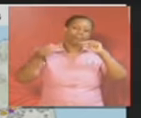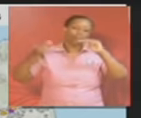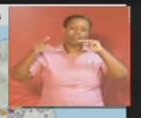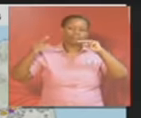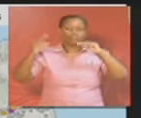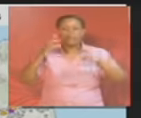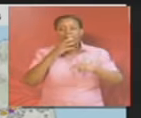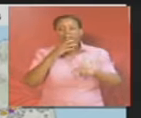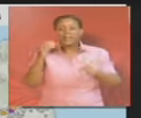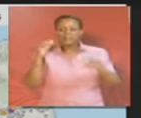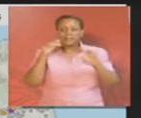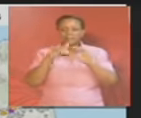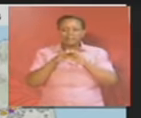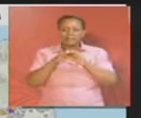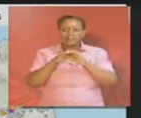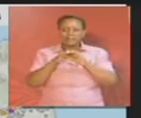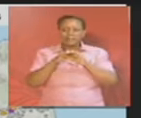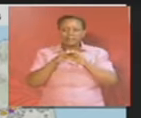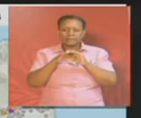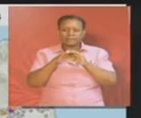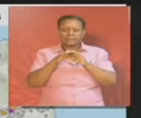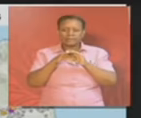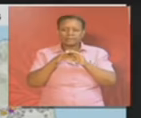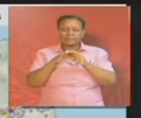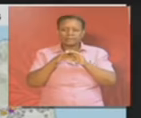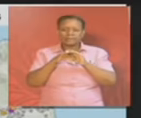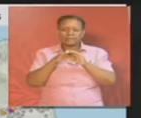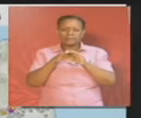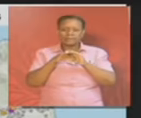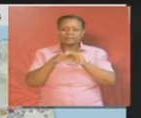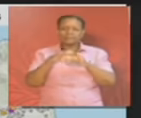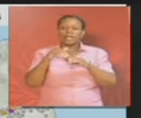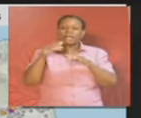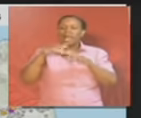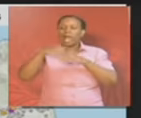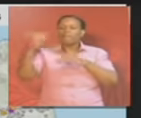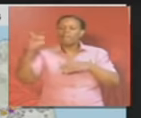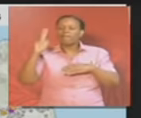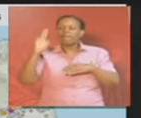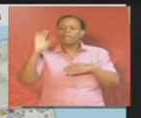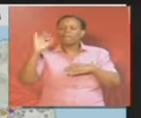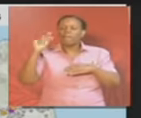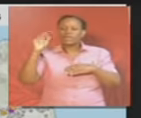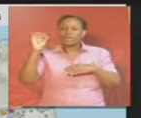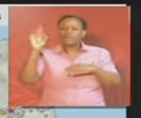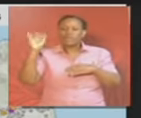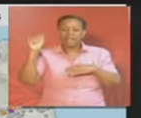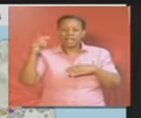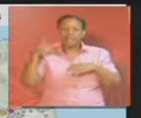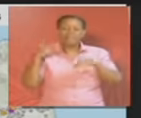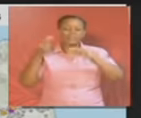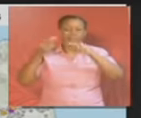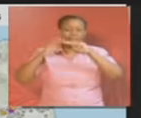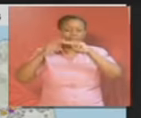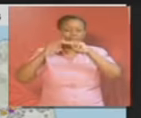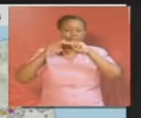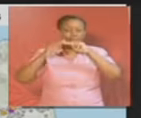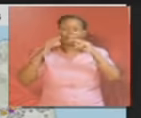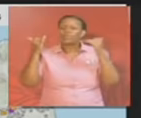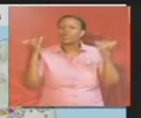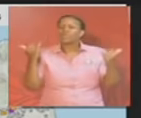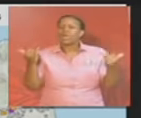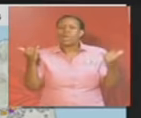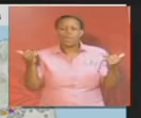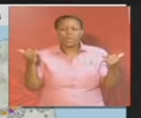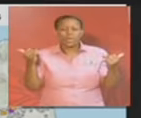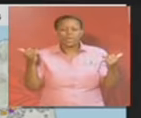been an increase in cases in all of the counties. Of course, in some areas, such as St. Andrews and David and River Mayaro, this increase would have been